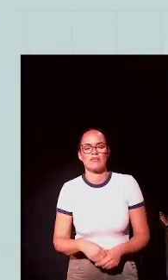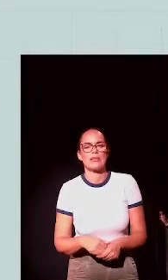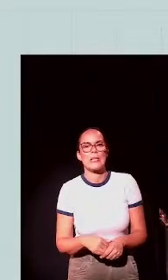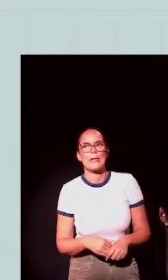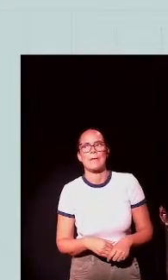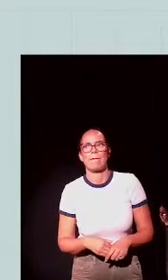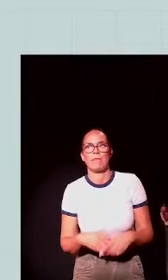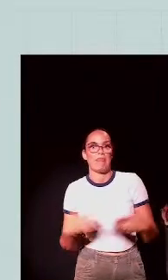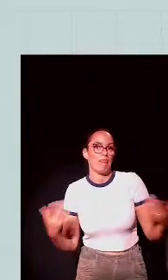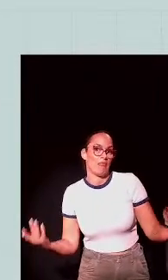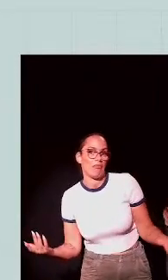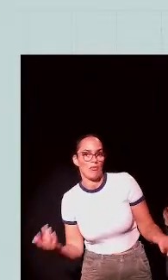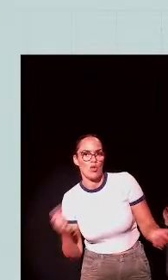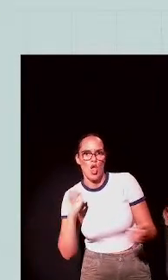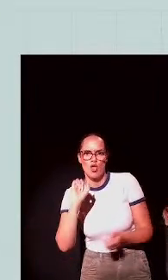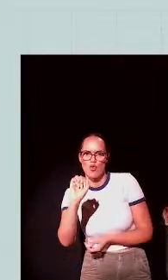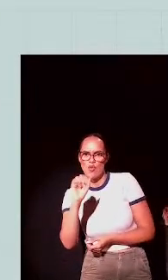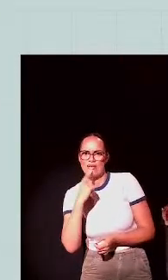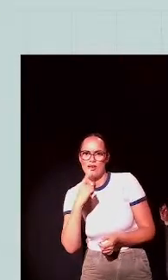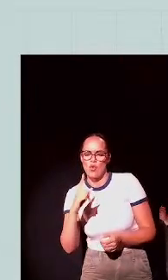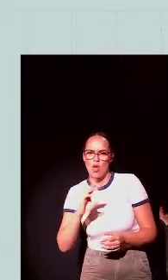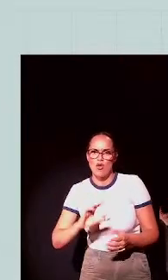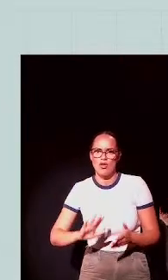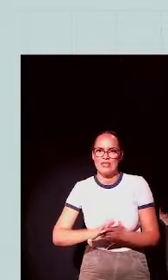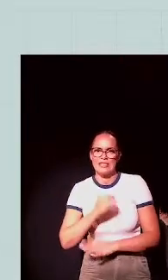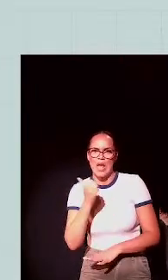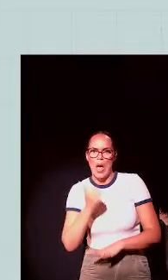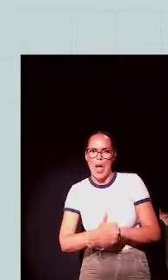when we can find out about your record label.